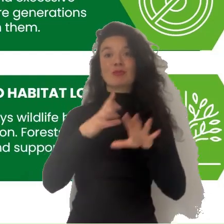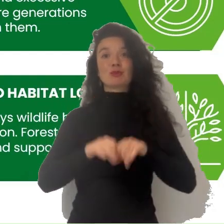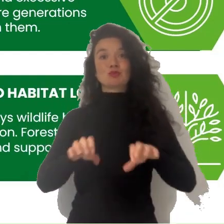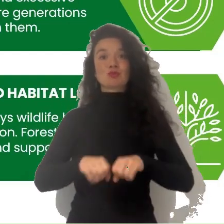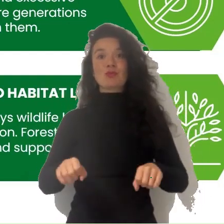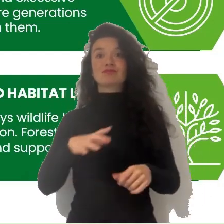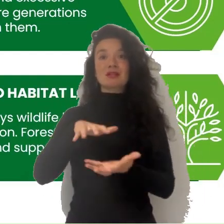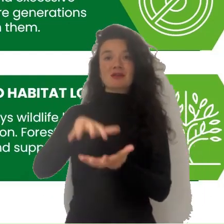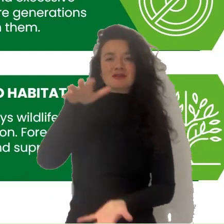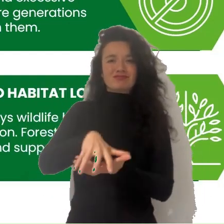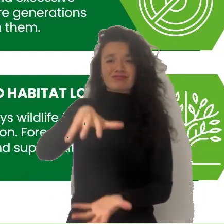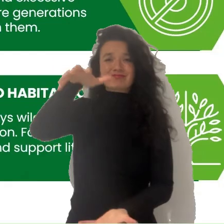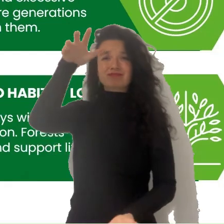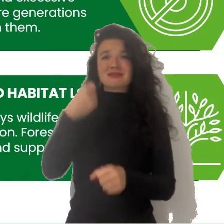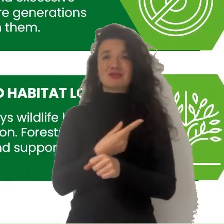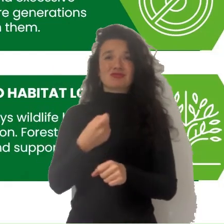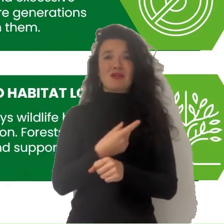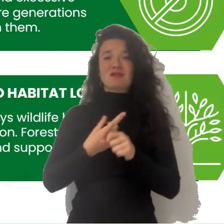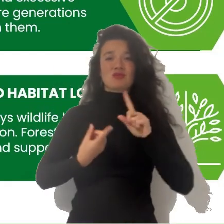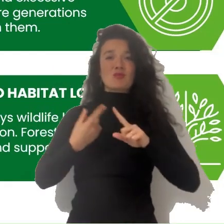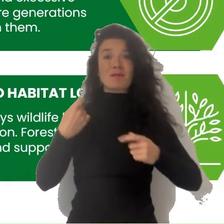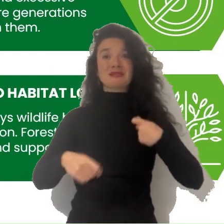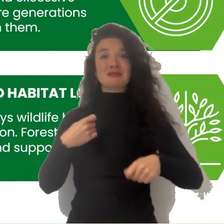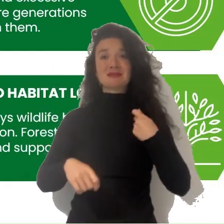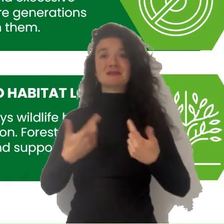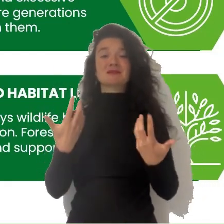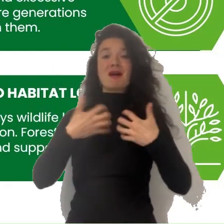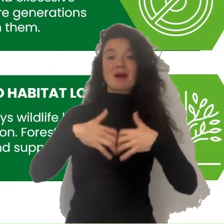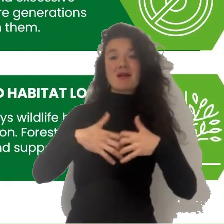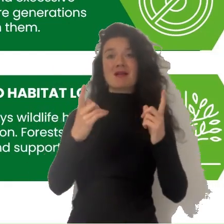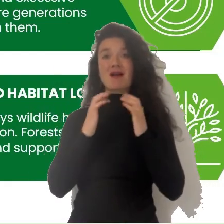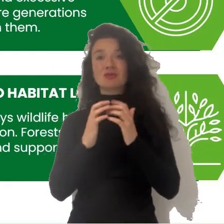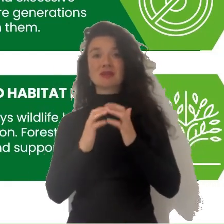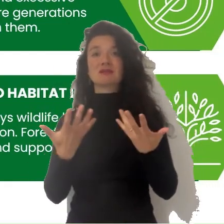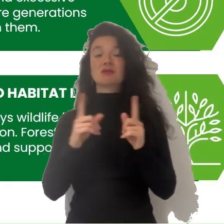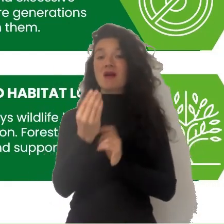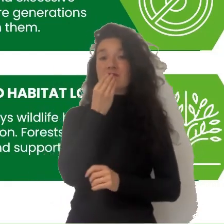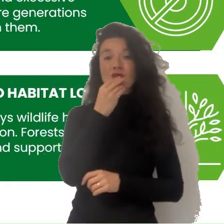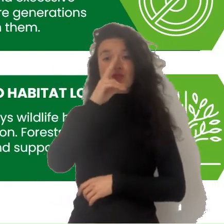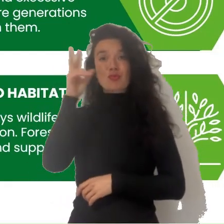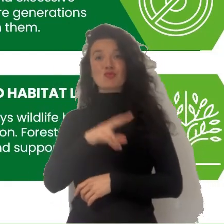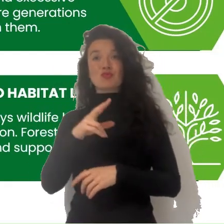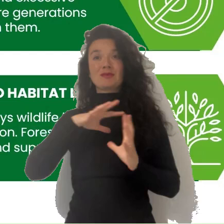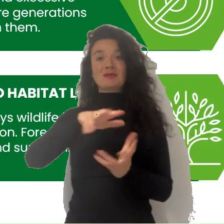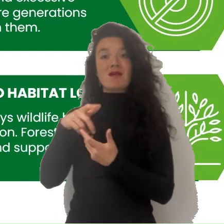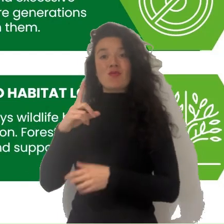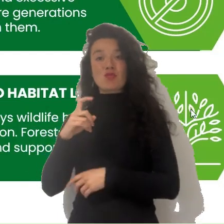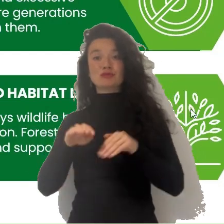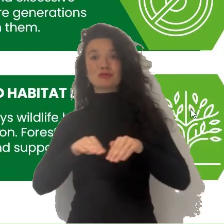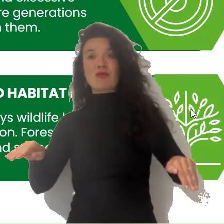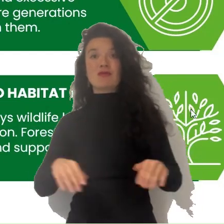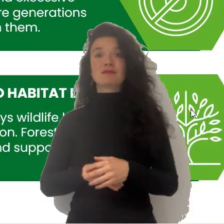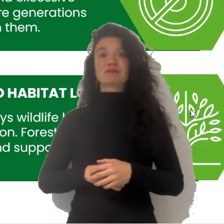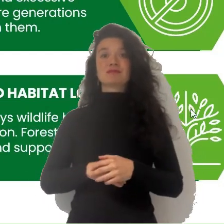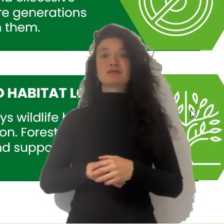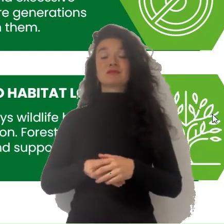including plastics, electronics, food that pollute the earth, the water, the soil. And we